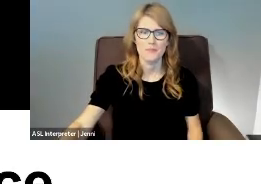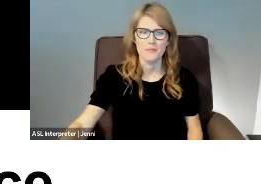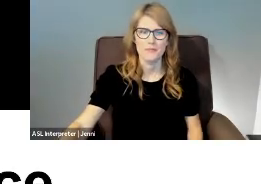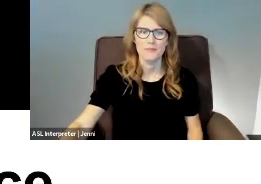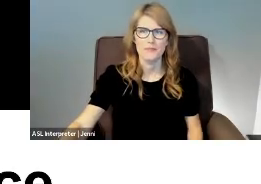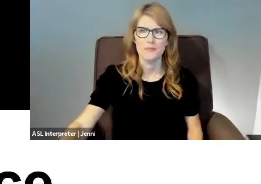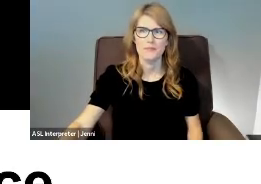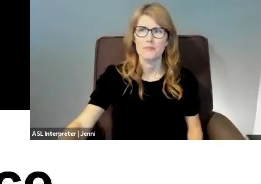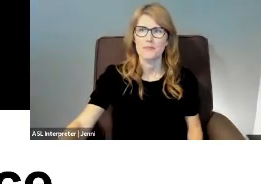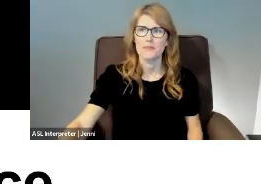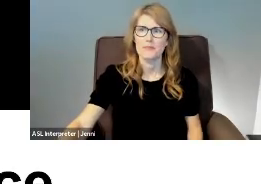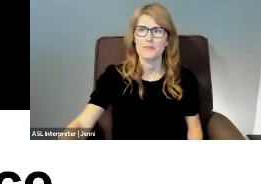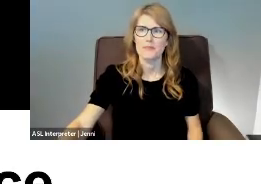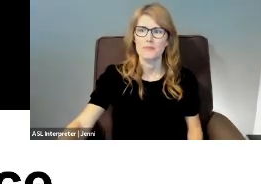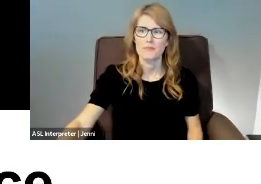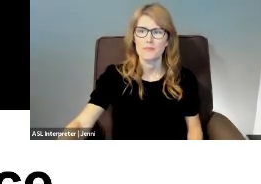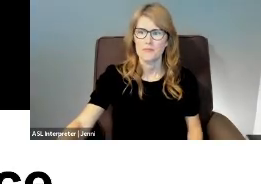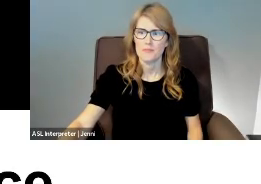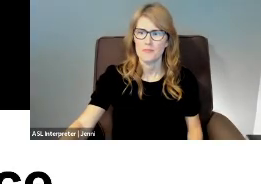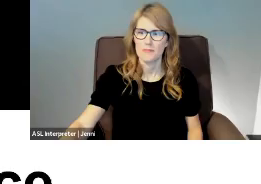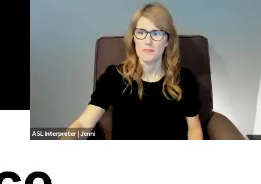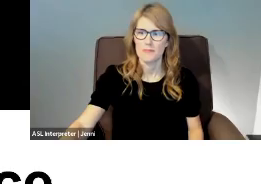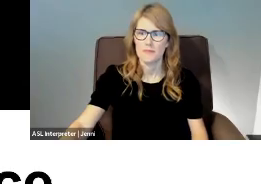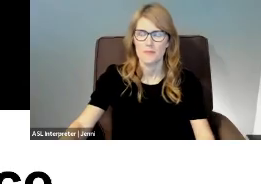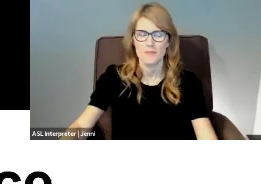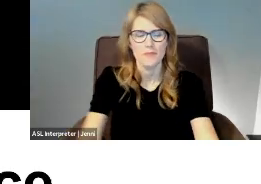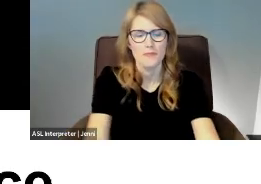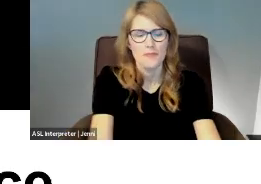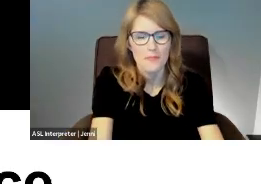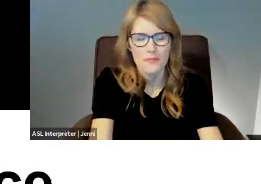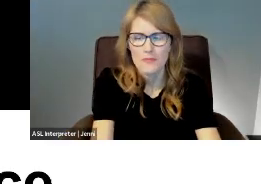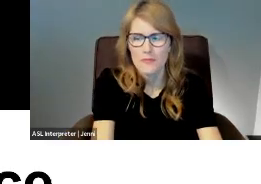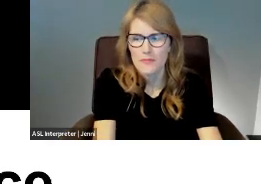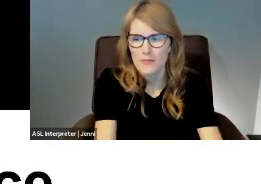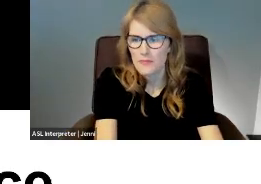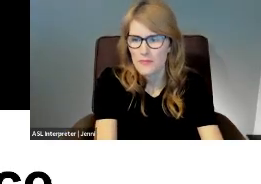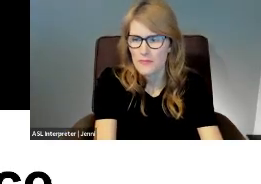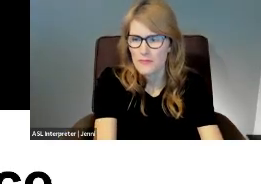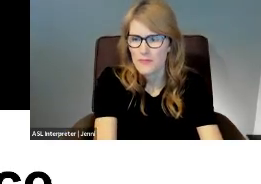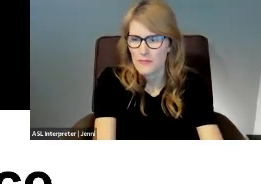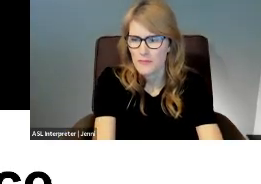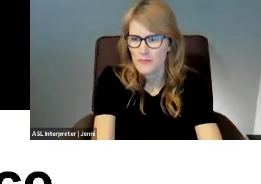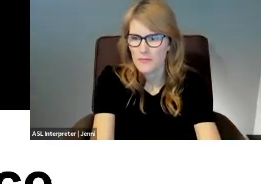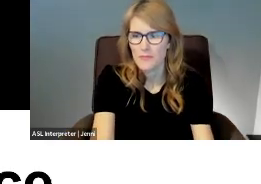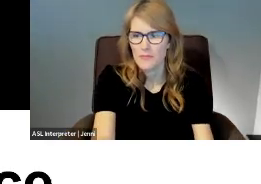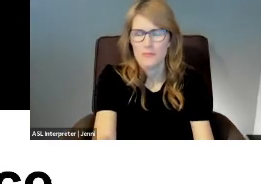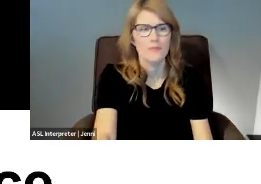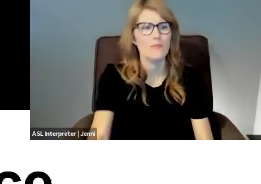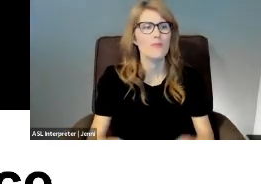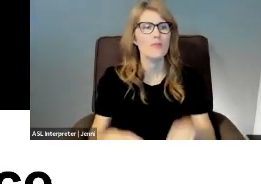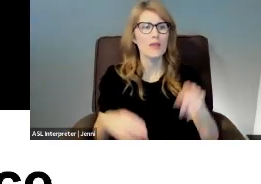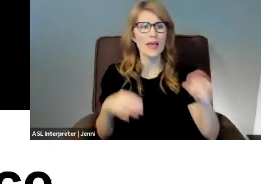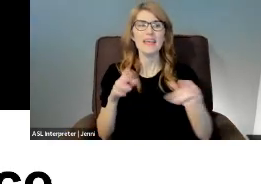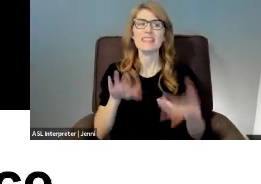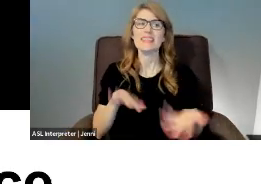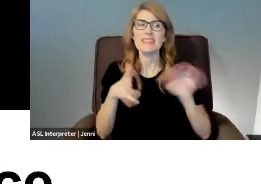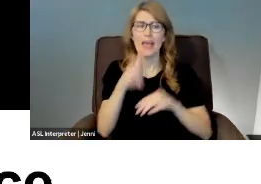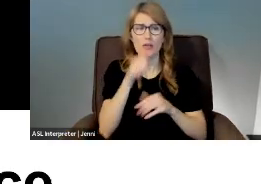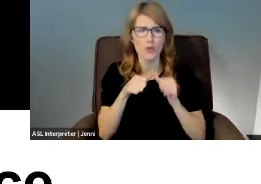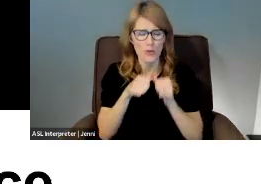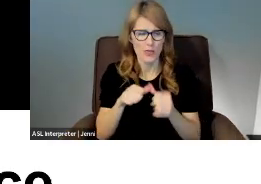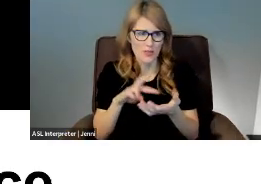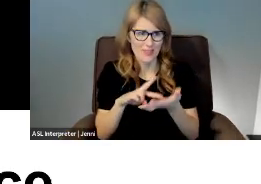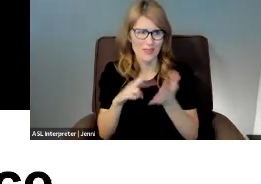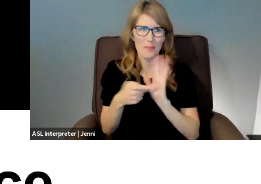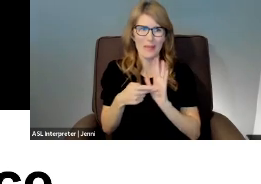Disaster resilience is the ability of an individual or community to efficiently respond to and recover from an